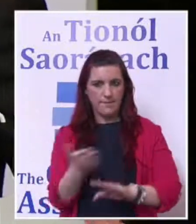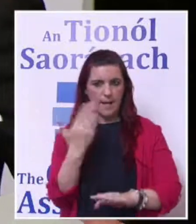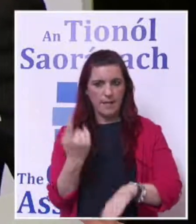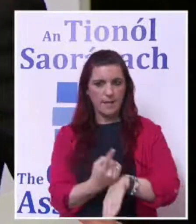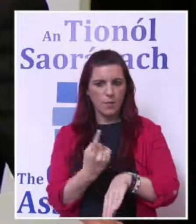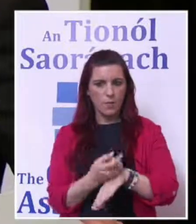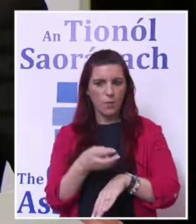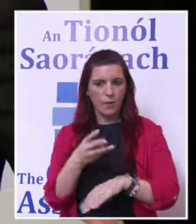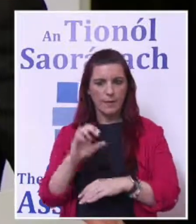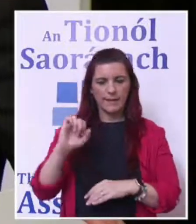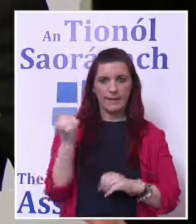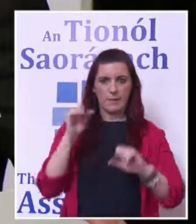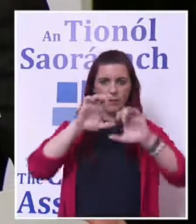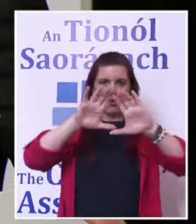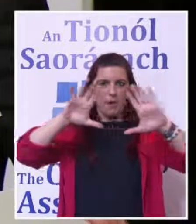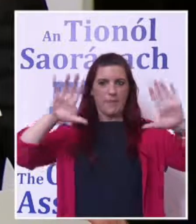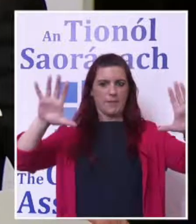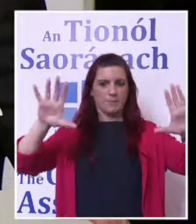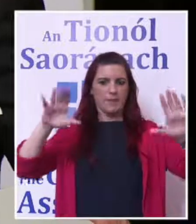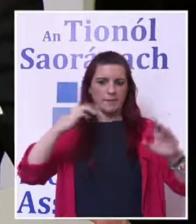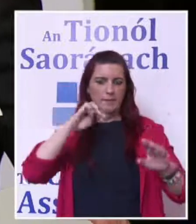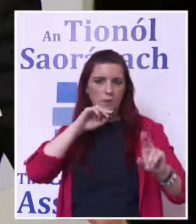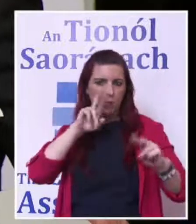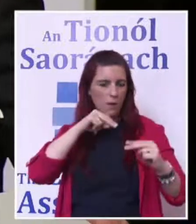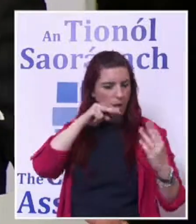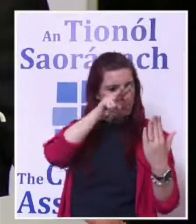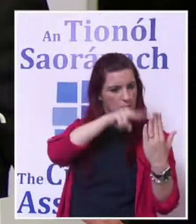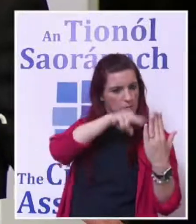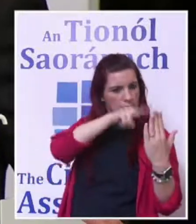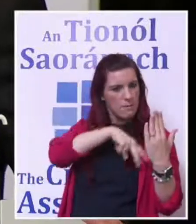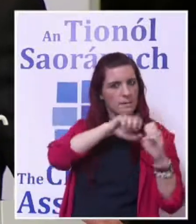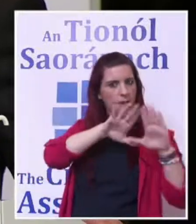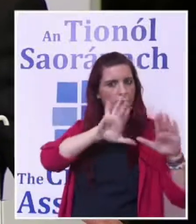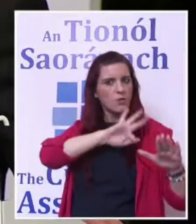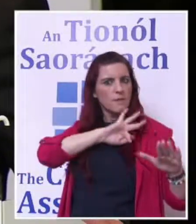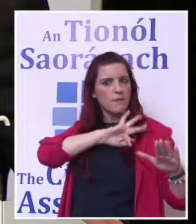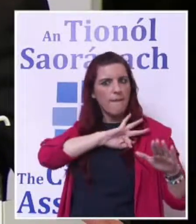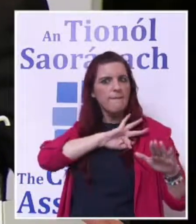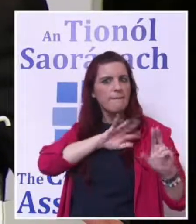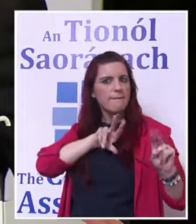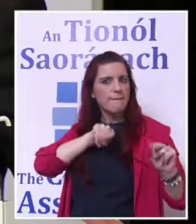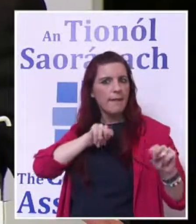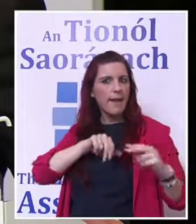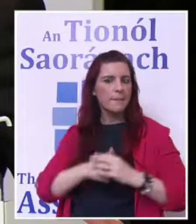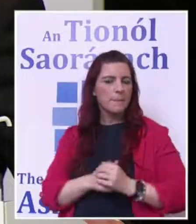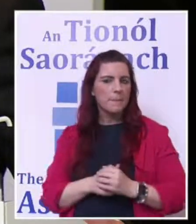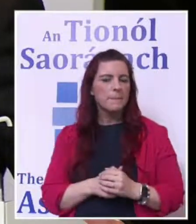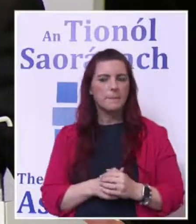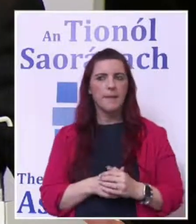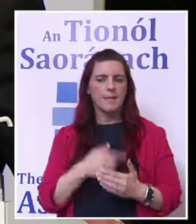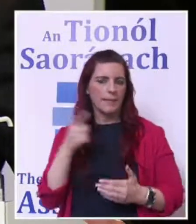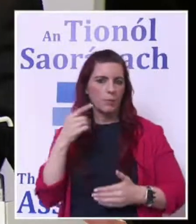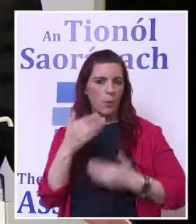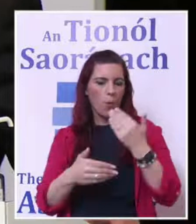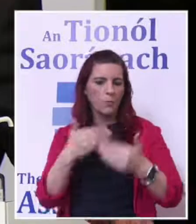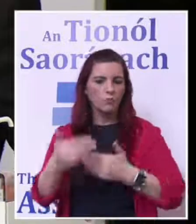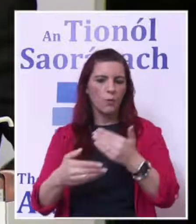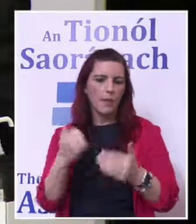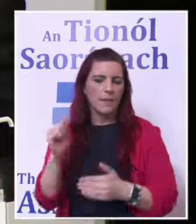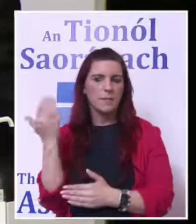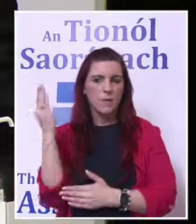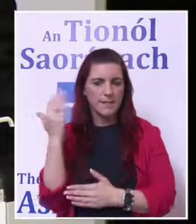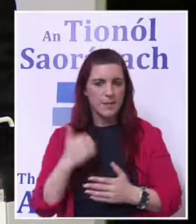we'll keep Sean on the big screen, and you can refer to your presentation notes as Sean moves through